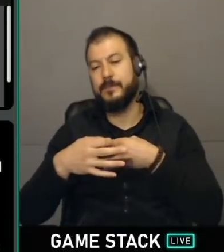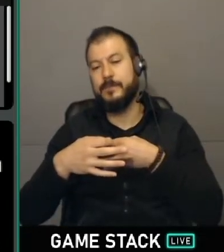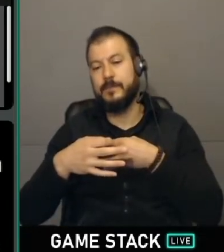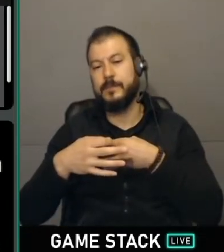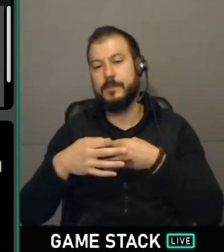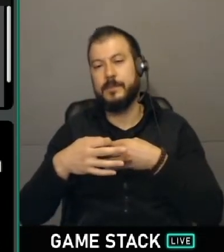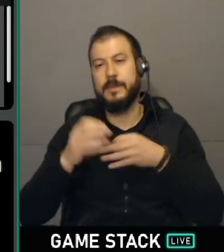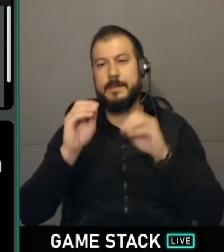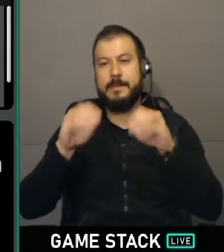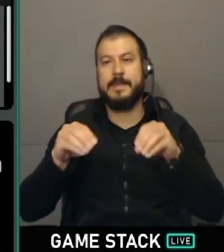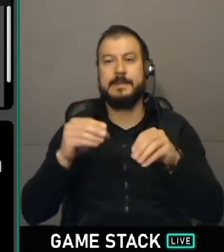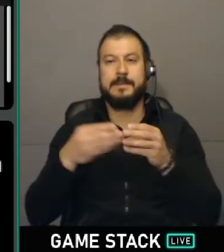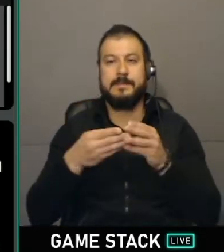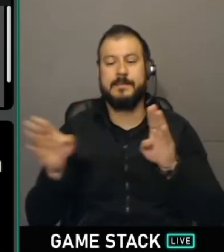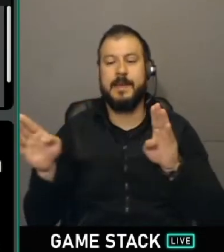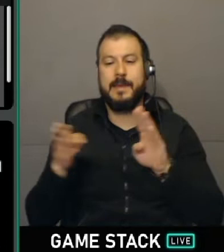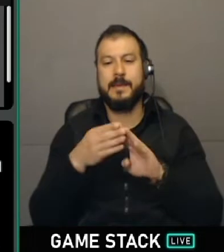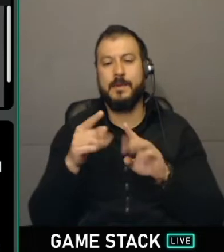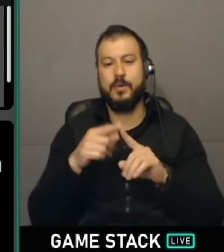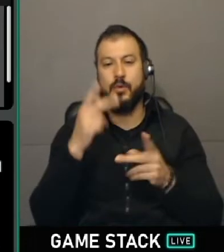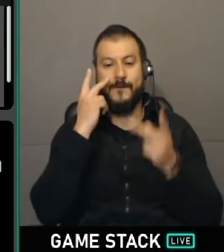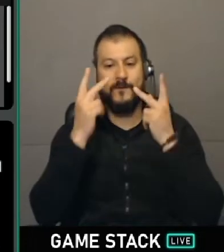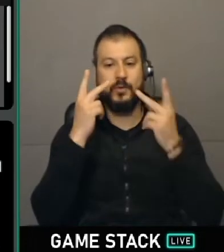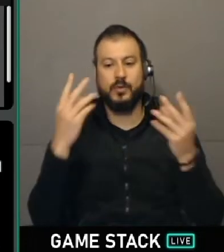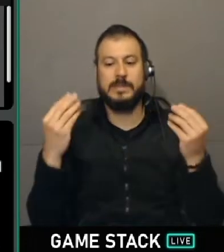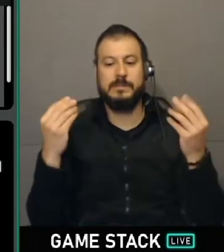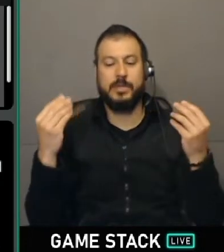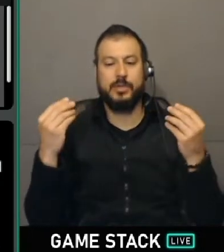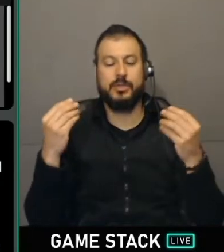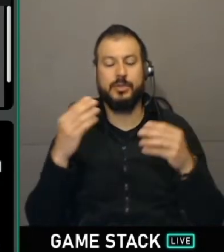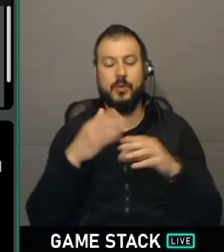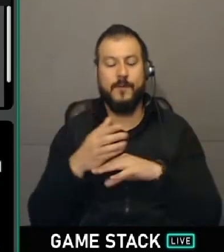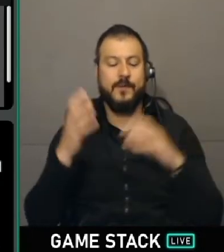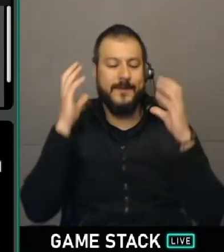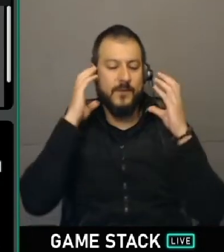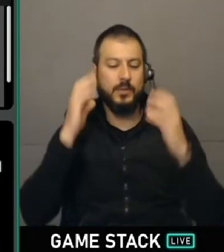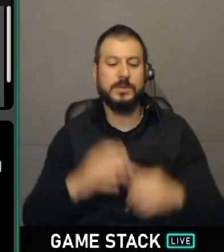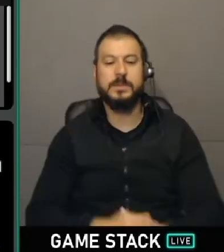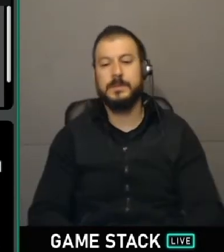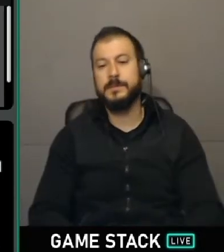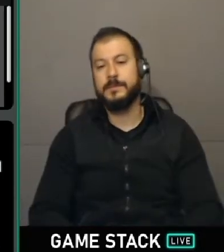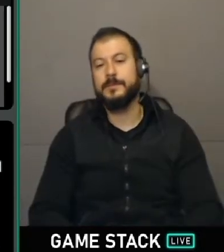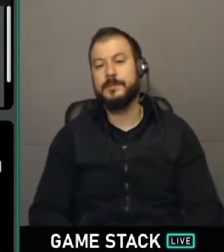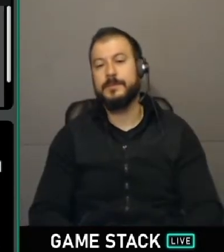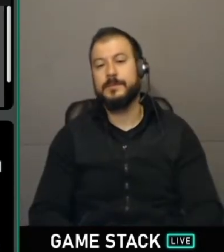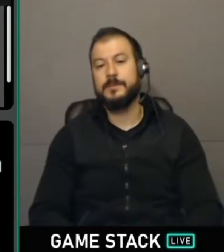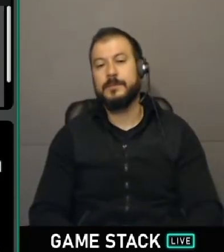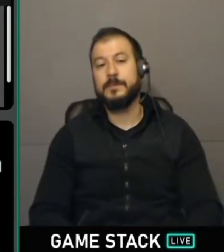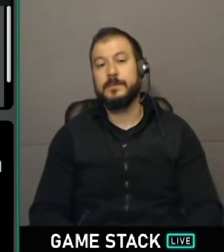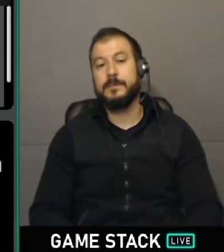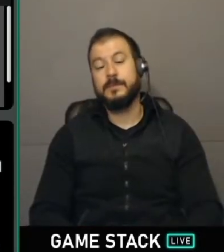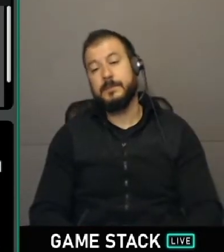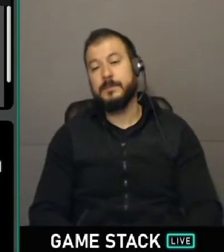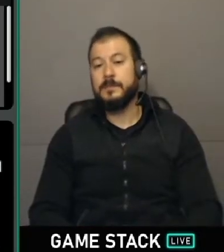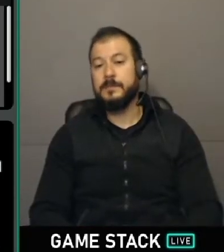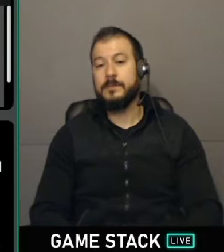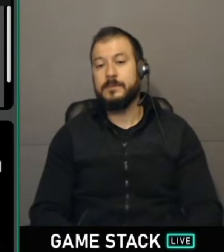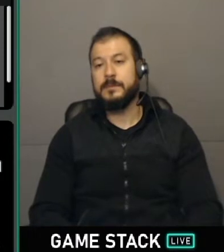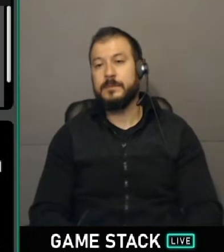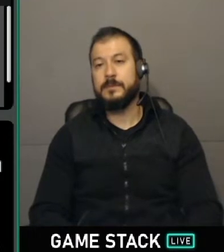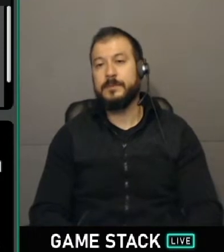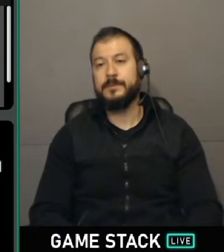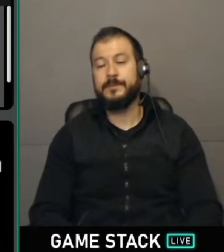and panned to virtual speakers over headphones. Now, there's some caveats to